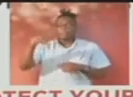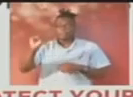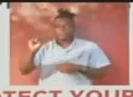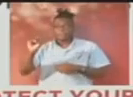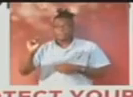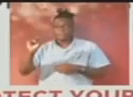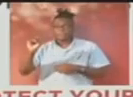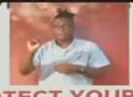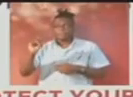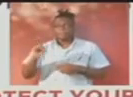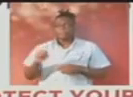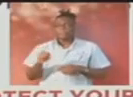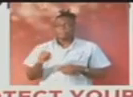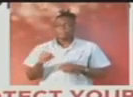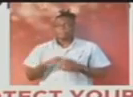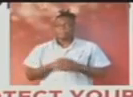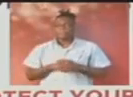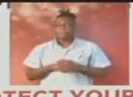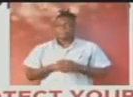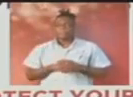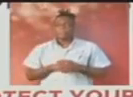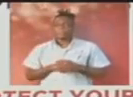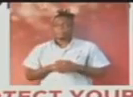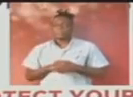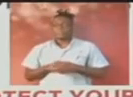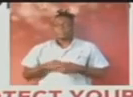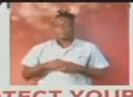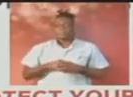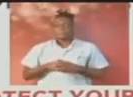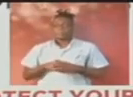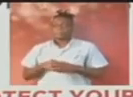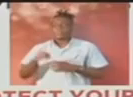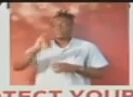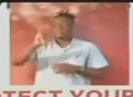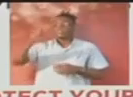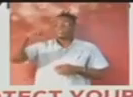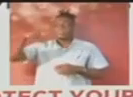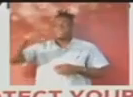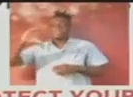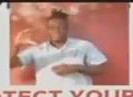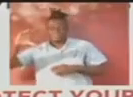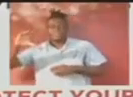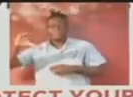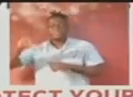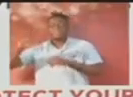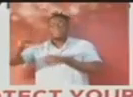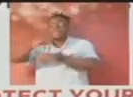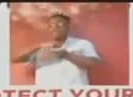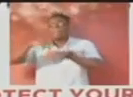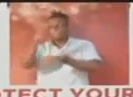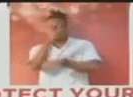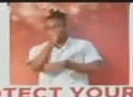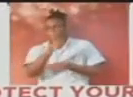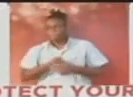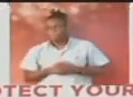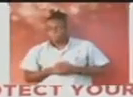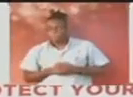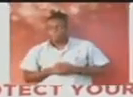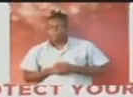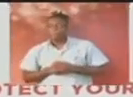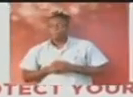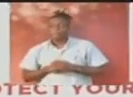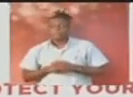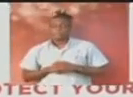capacity is required, these can be pressed into use, and the plans for the actual deployment of these